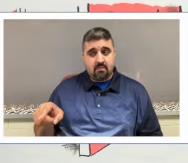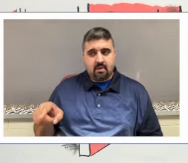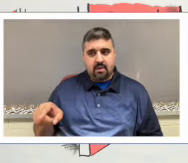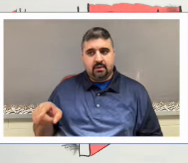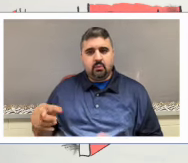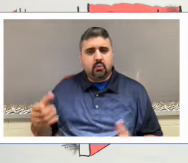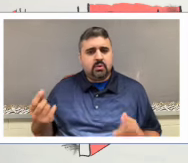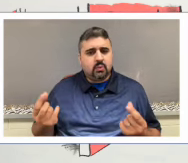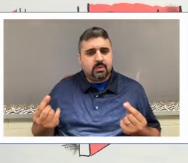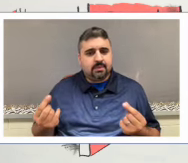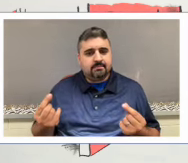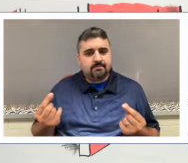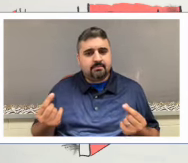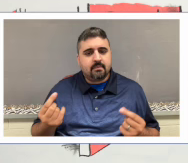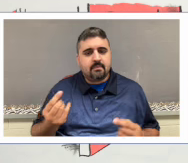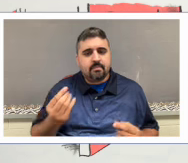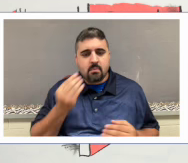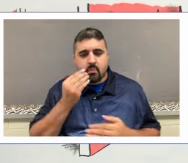She was eating breakfast.